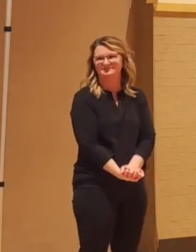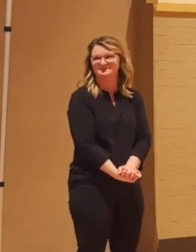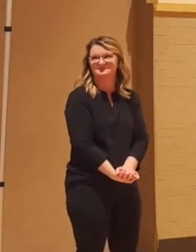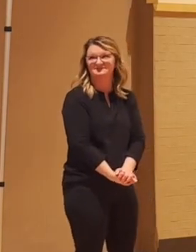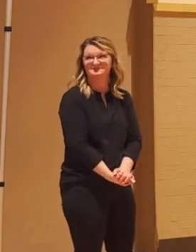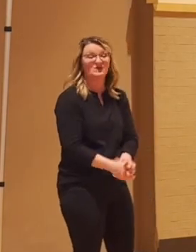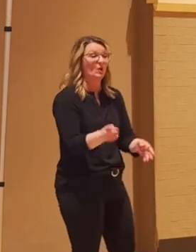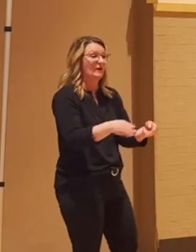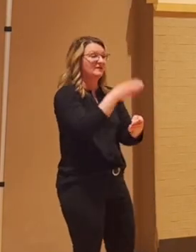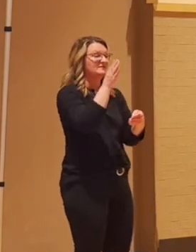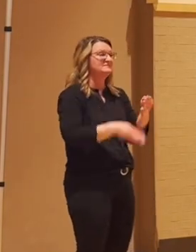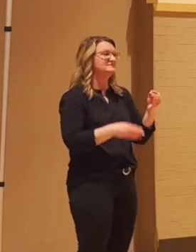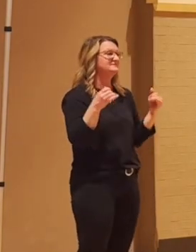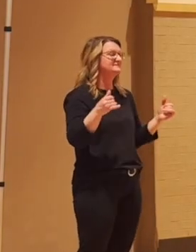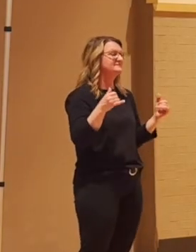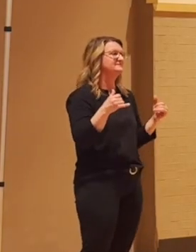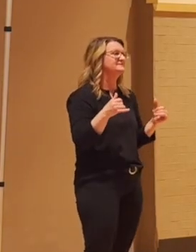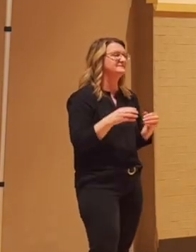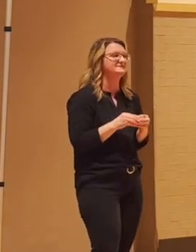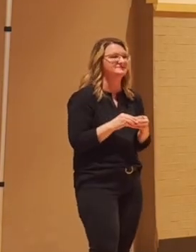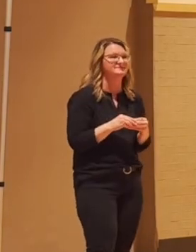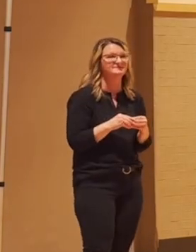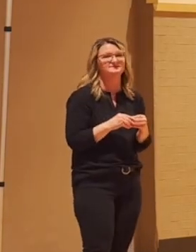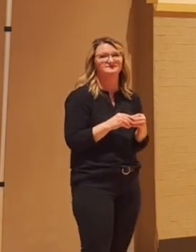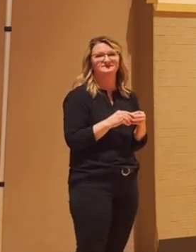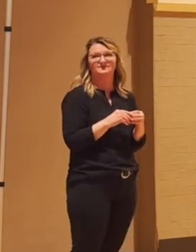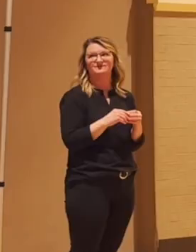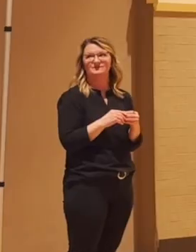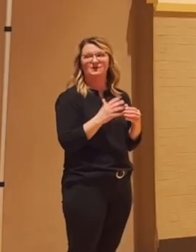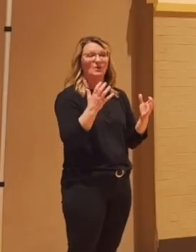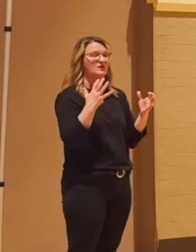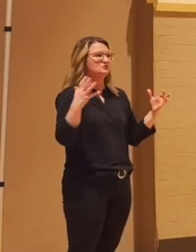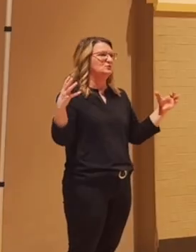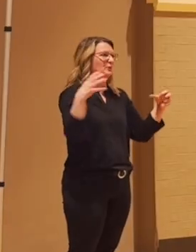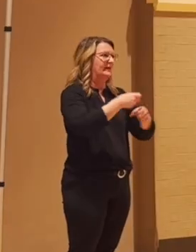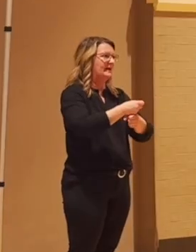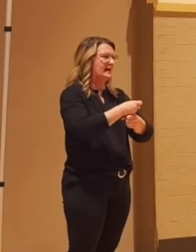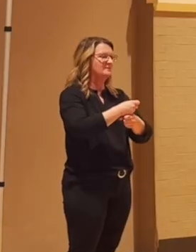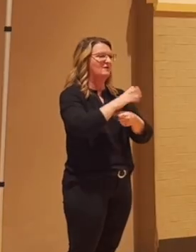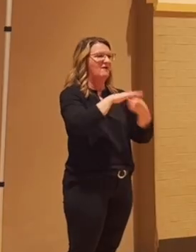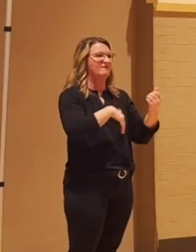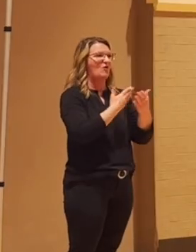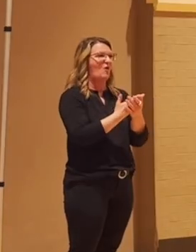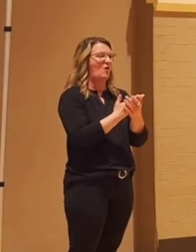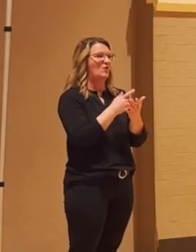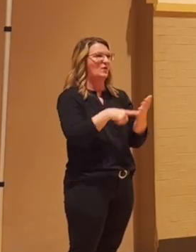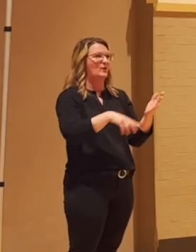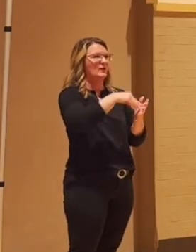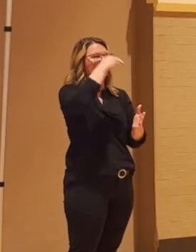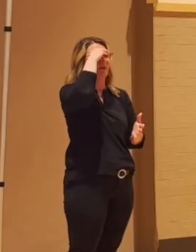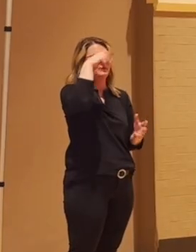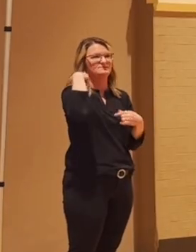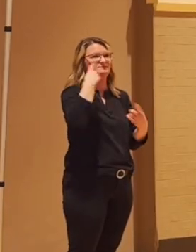As we conclude today, we want to do a recap of all of what we've learned about